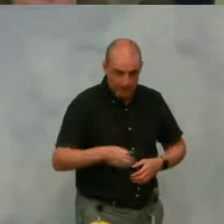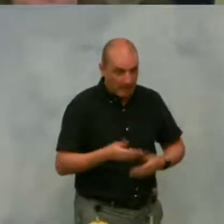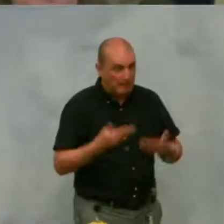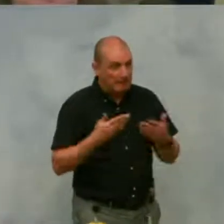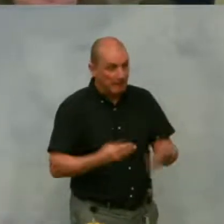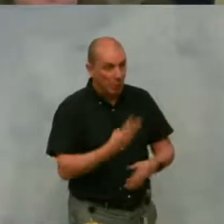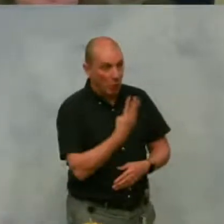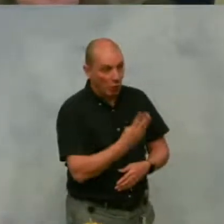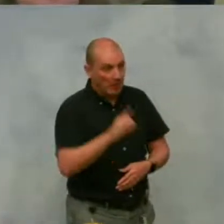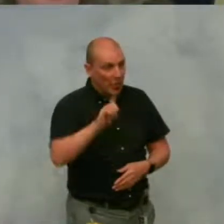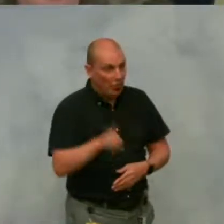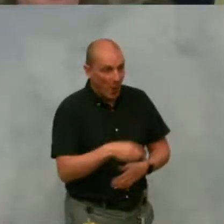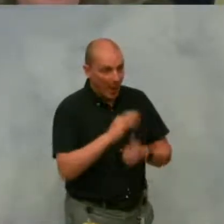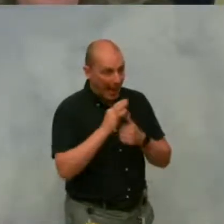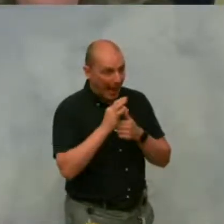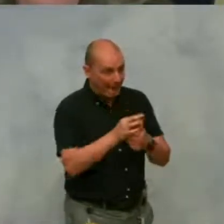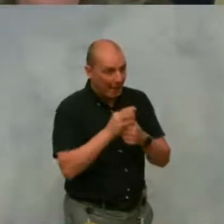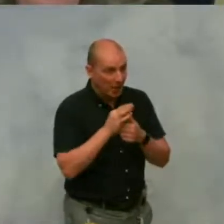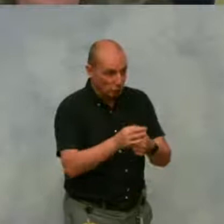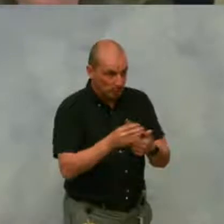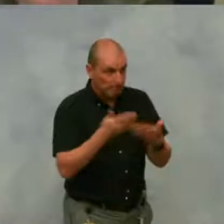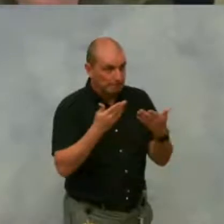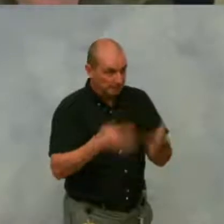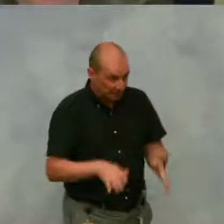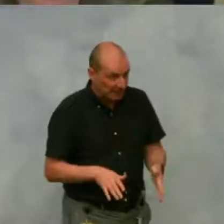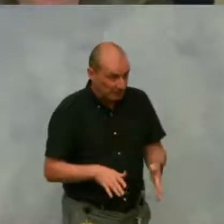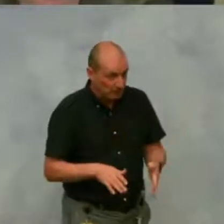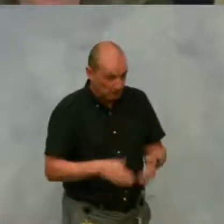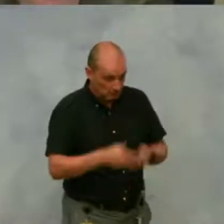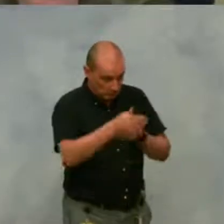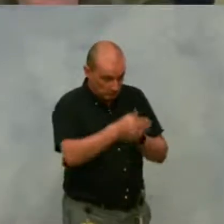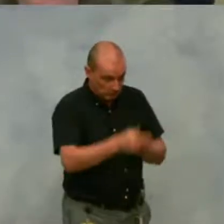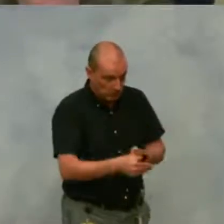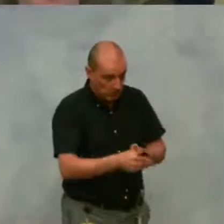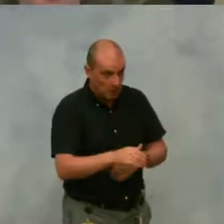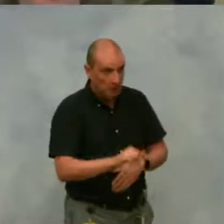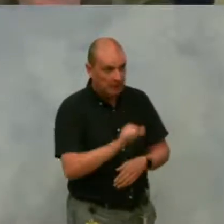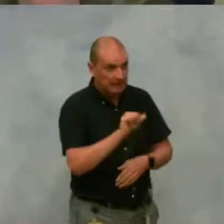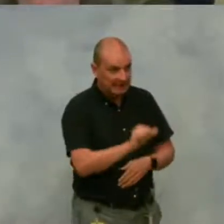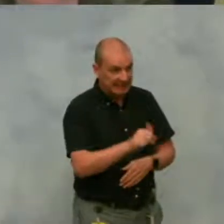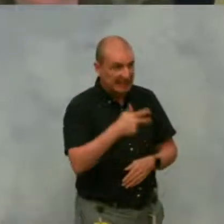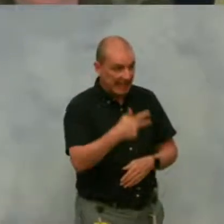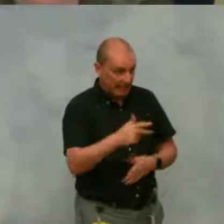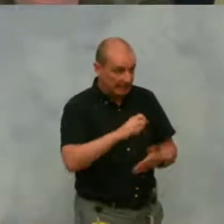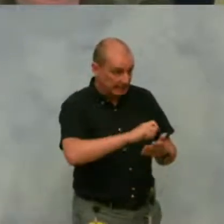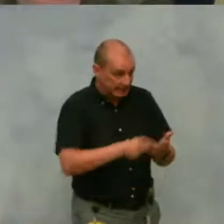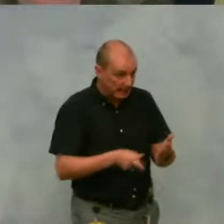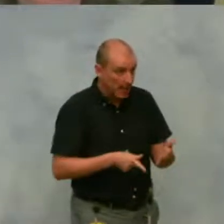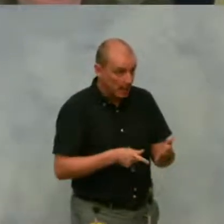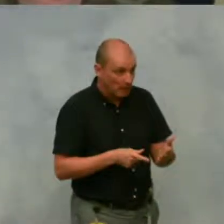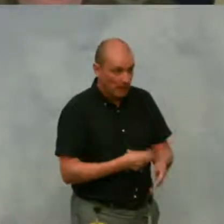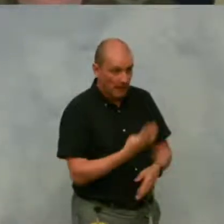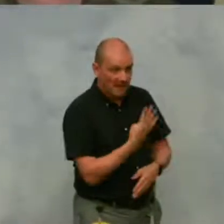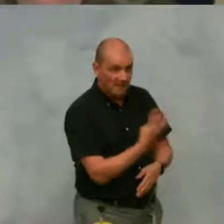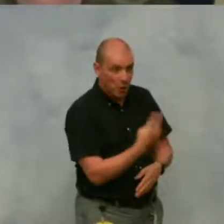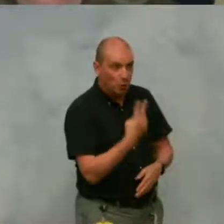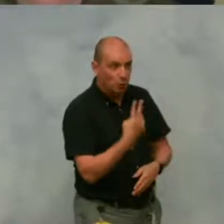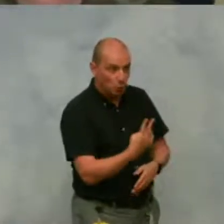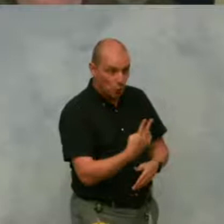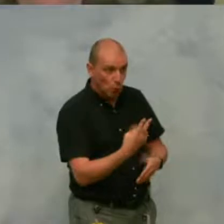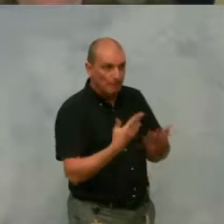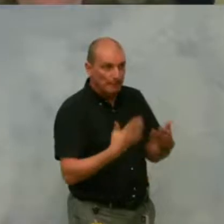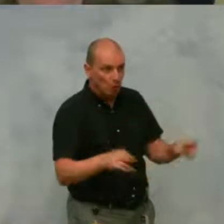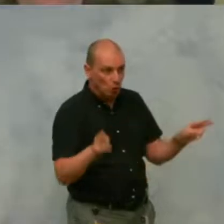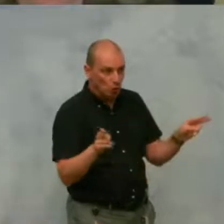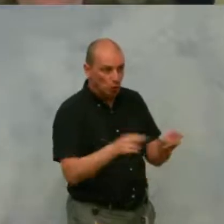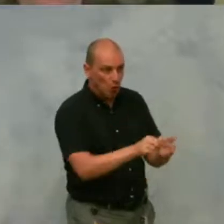this particular period. We had applications from 68 disabled candidates, 42 of which were shortlisted for interview, and pleased